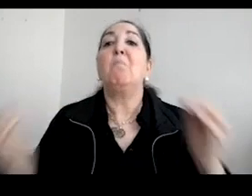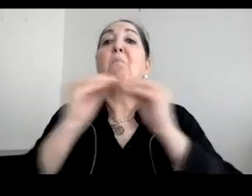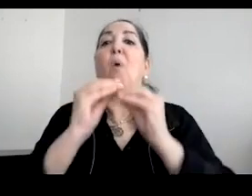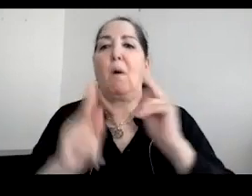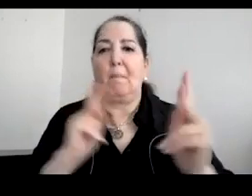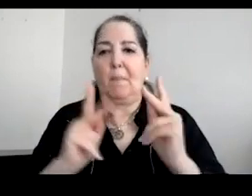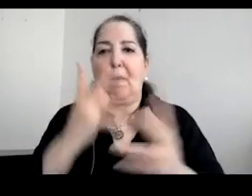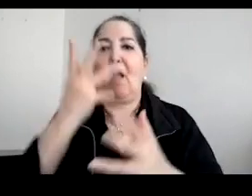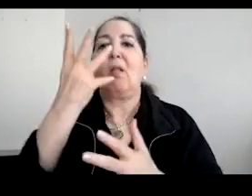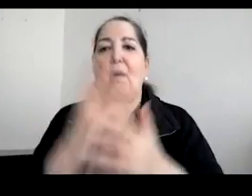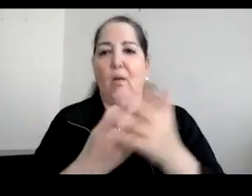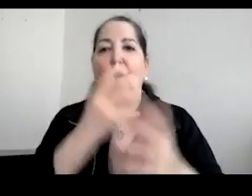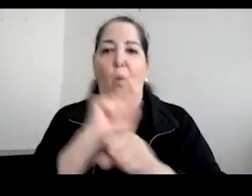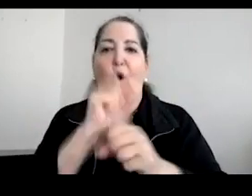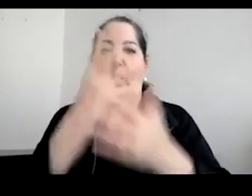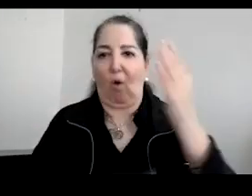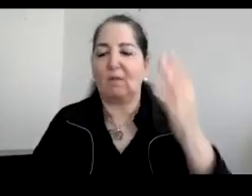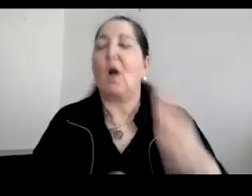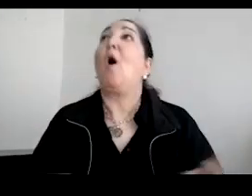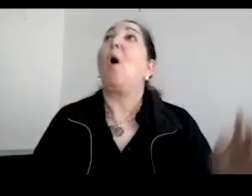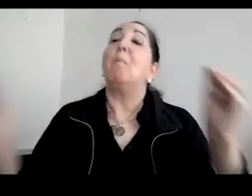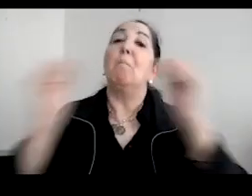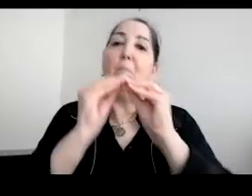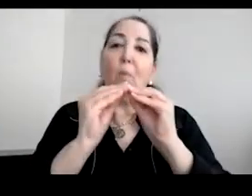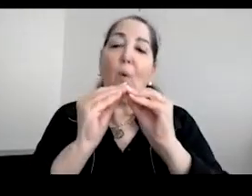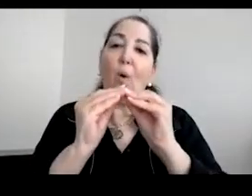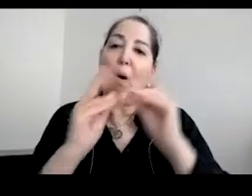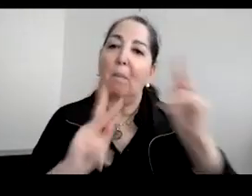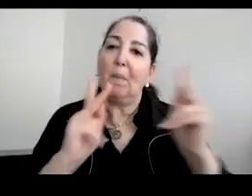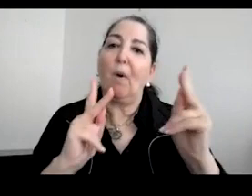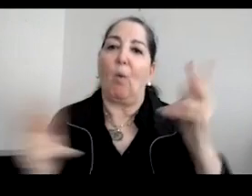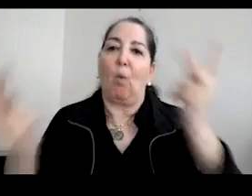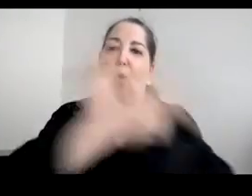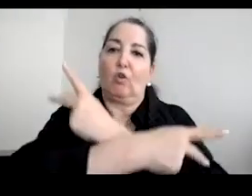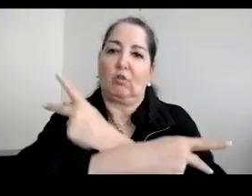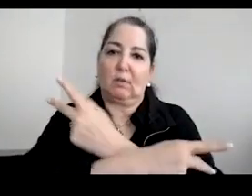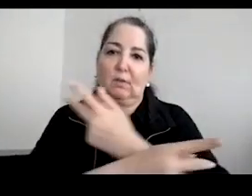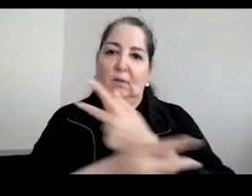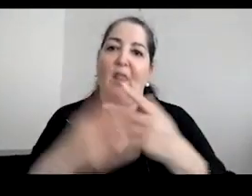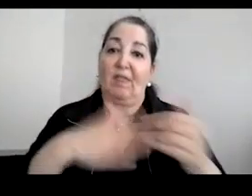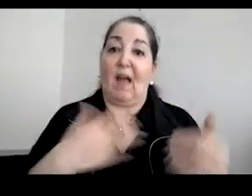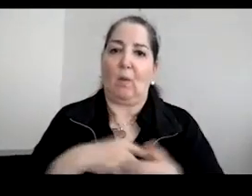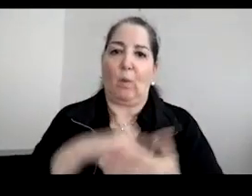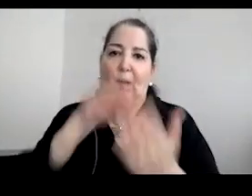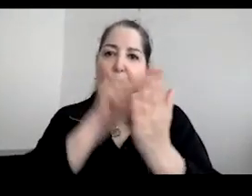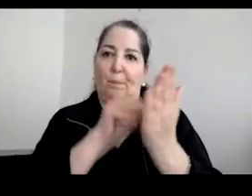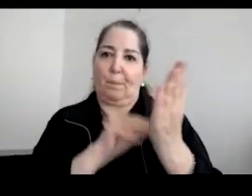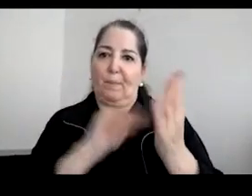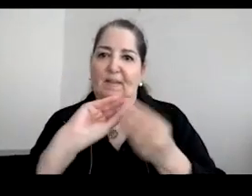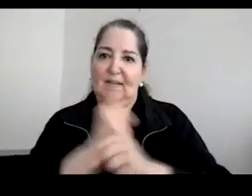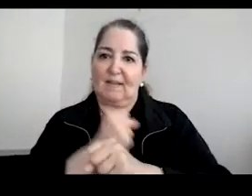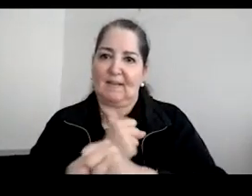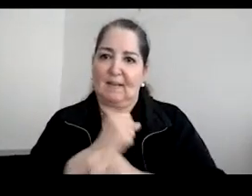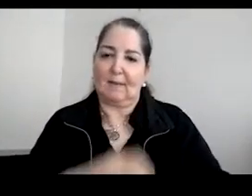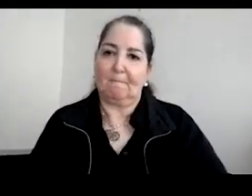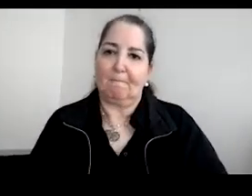of nefarious conspiracy to hide what's going on. It's just that a lot of the machinery that we have to really measure the state of the economy